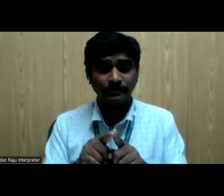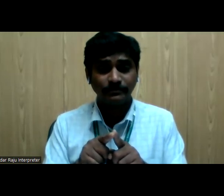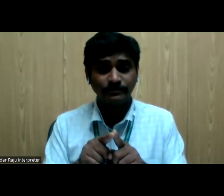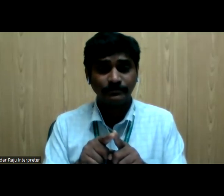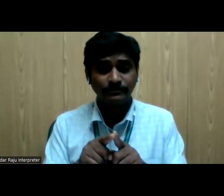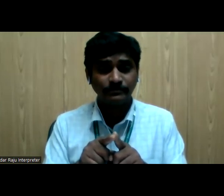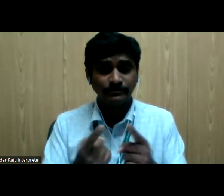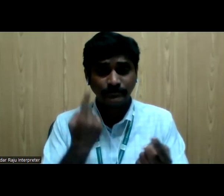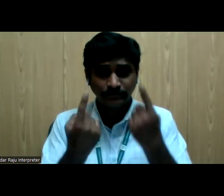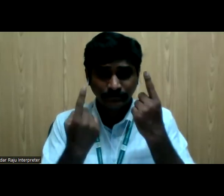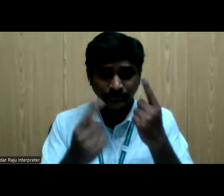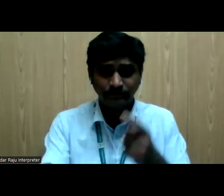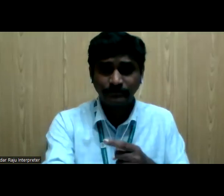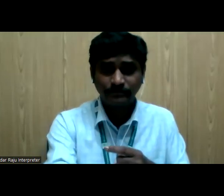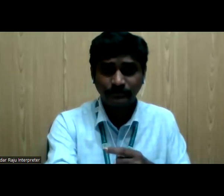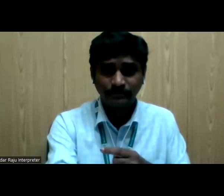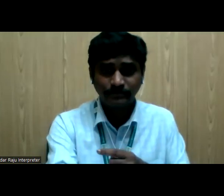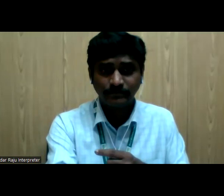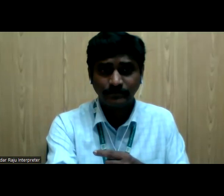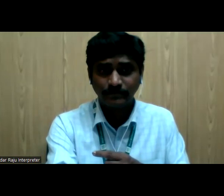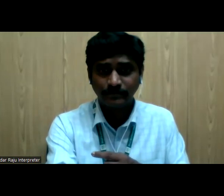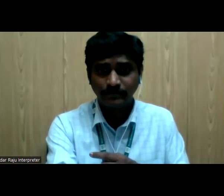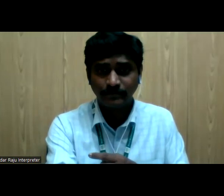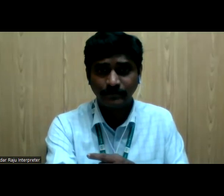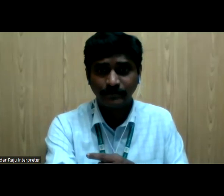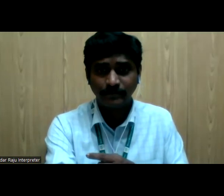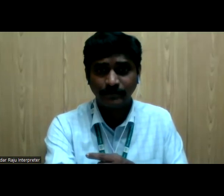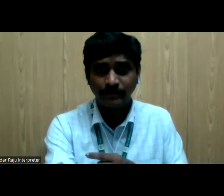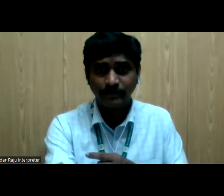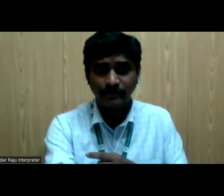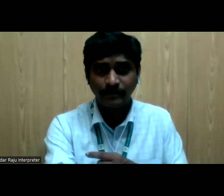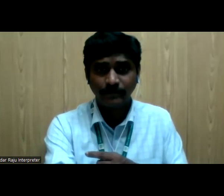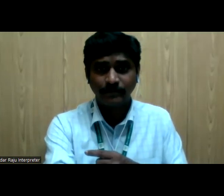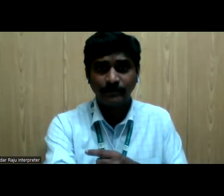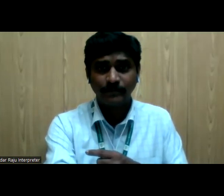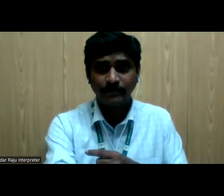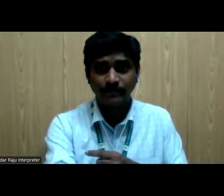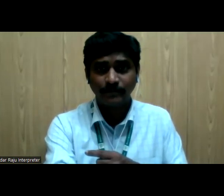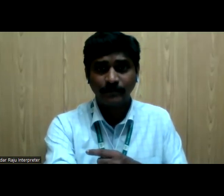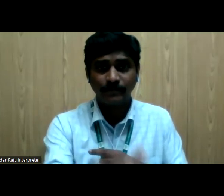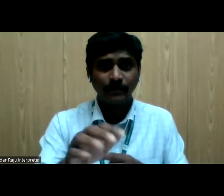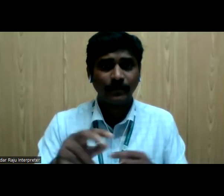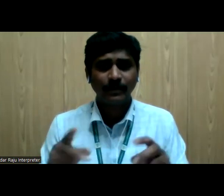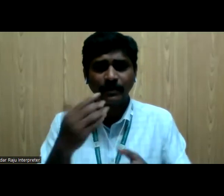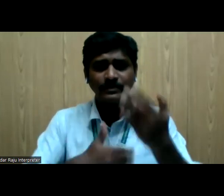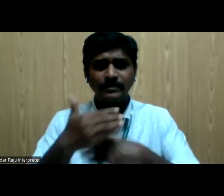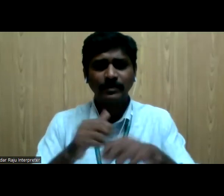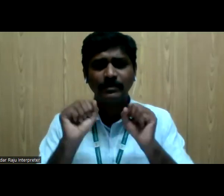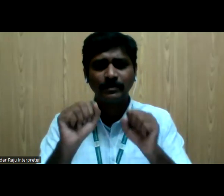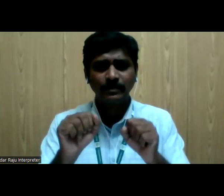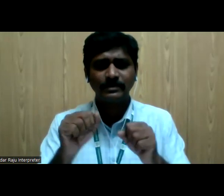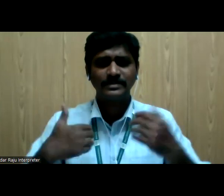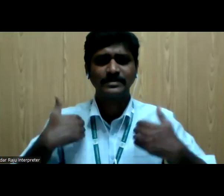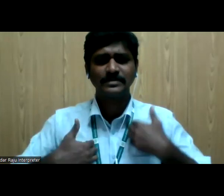quality of living of persons suffering with different kinds of disabilities. And in the last